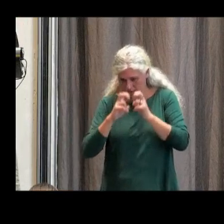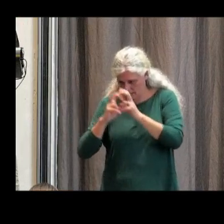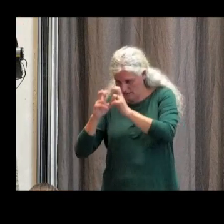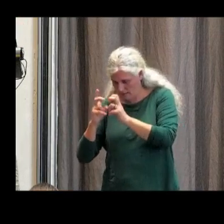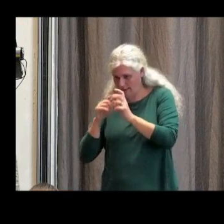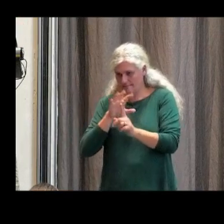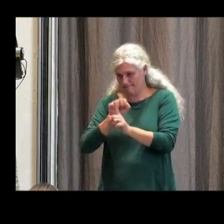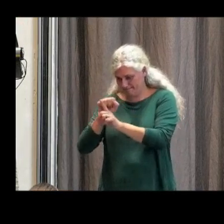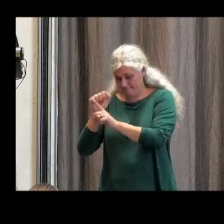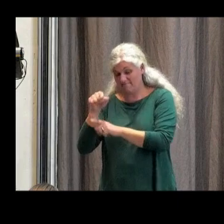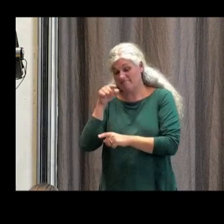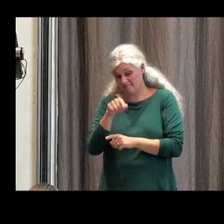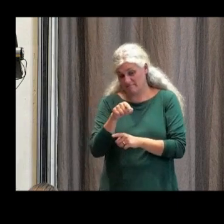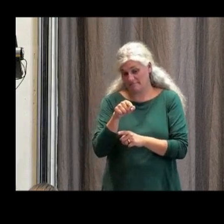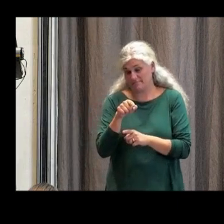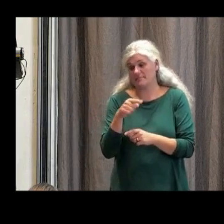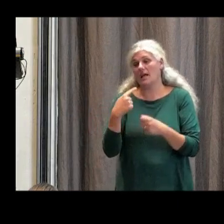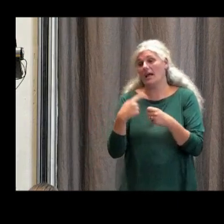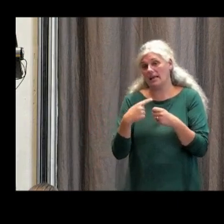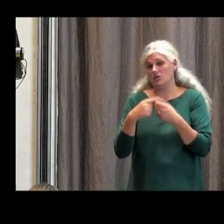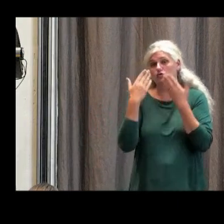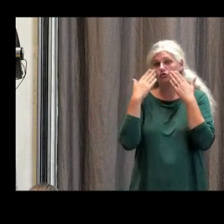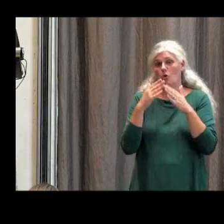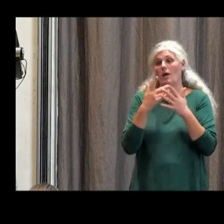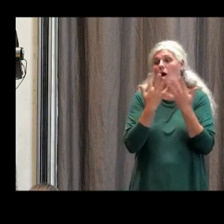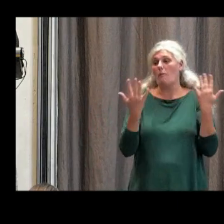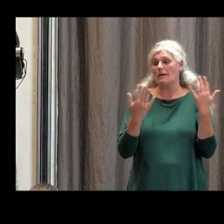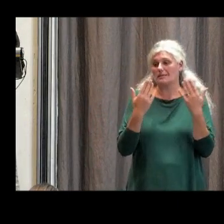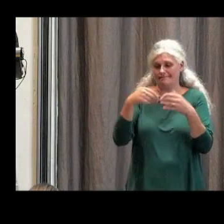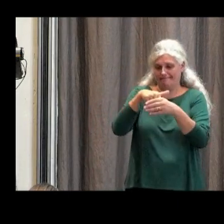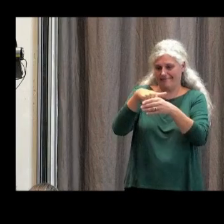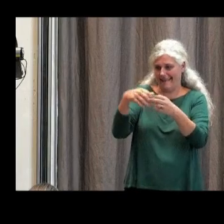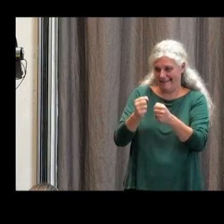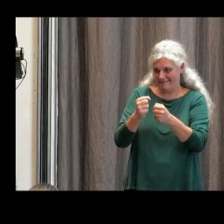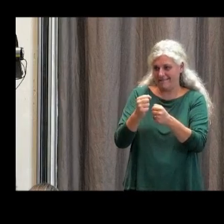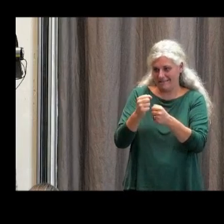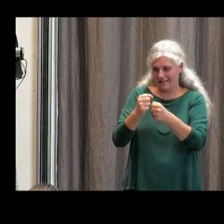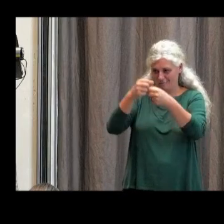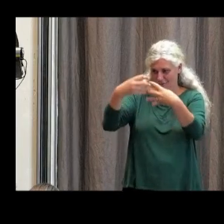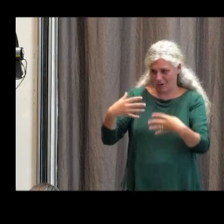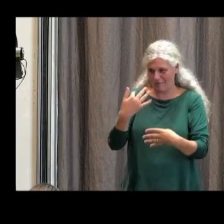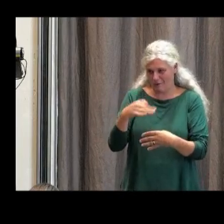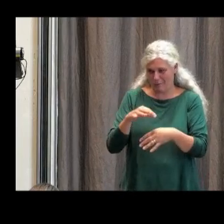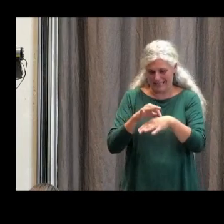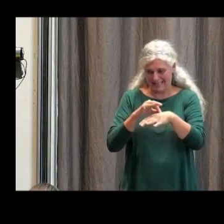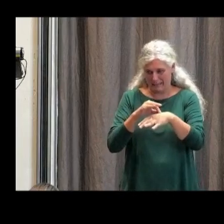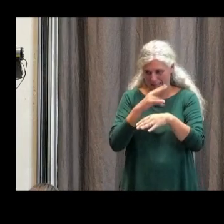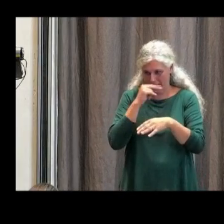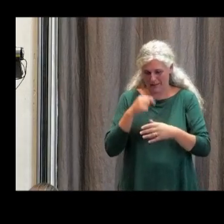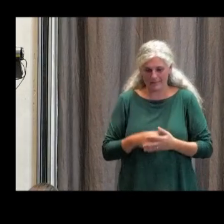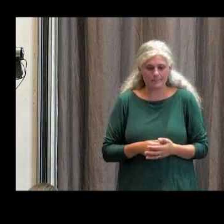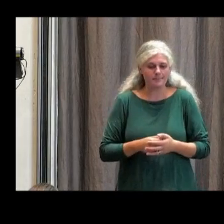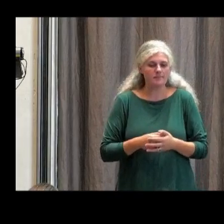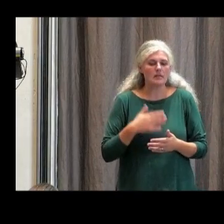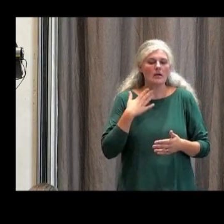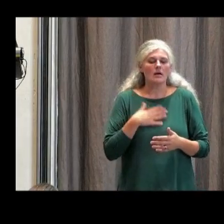And this here is again showing the number of features that we're seeing from a skin sample. Okay, so